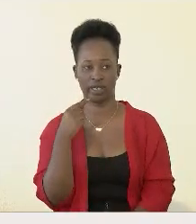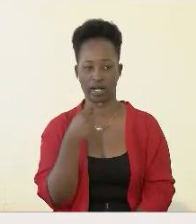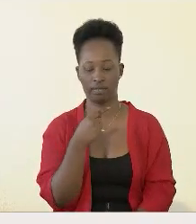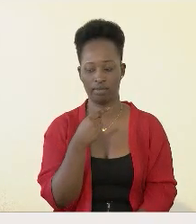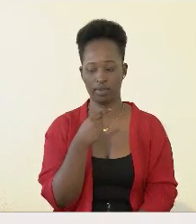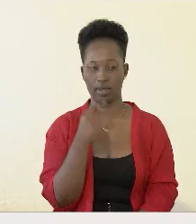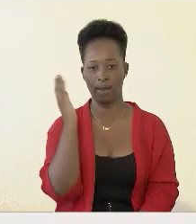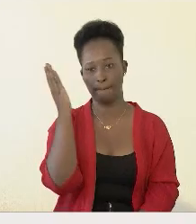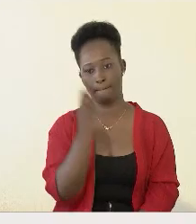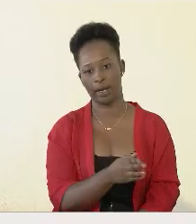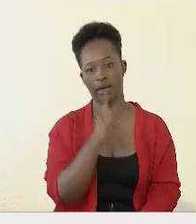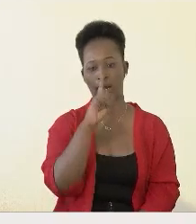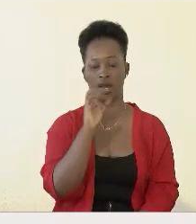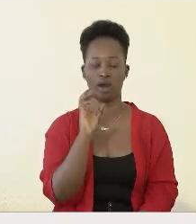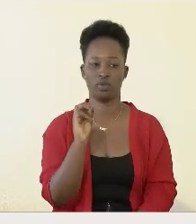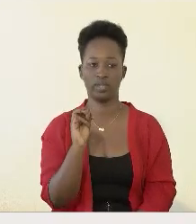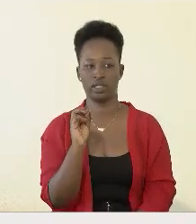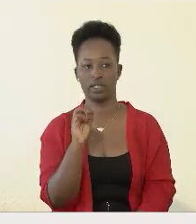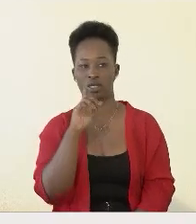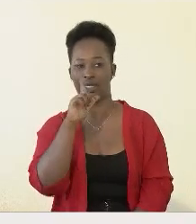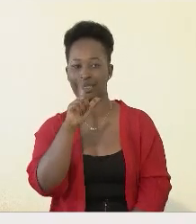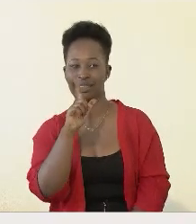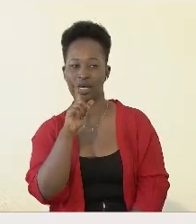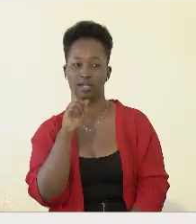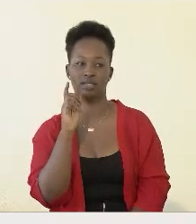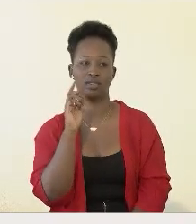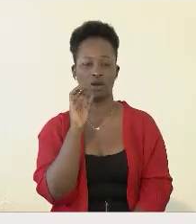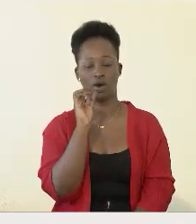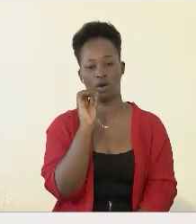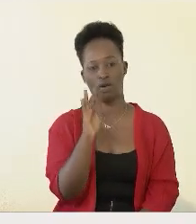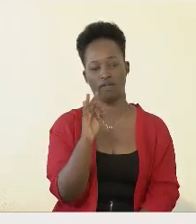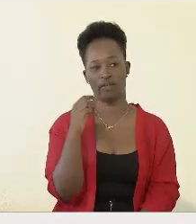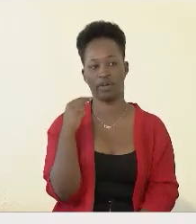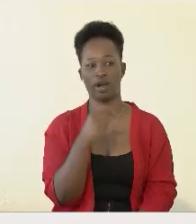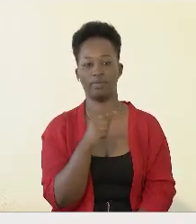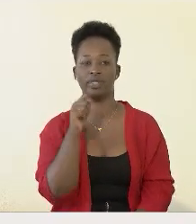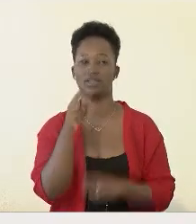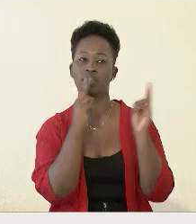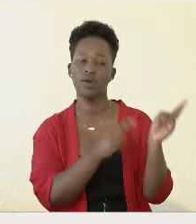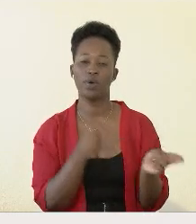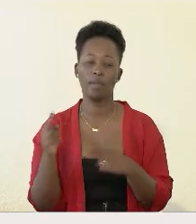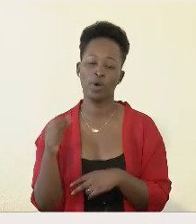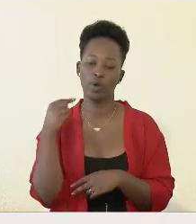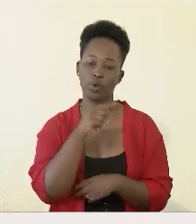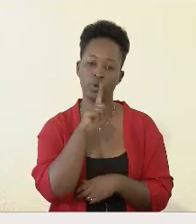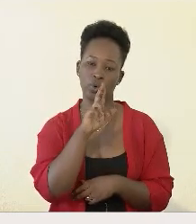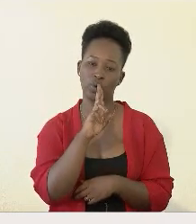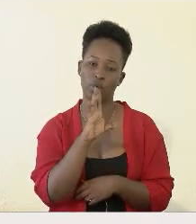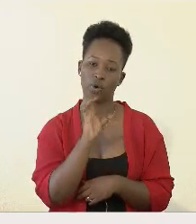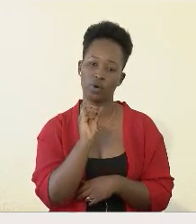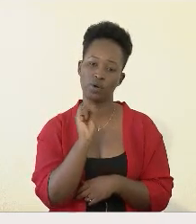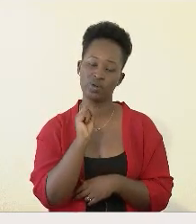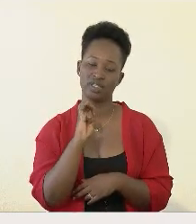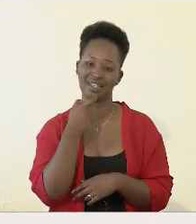100 milliliters of blood. So that is the normal glucose level that is needed in the blood. Once it